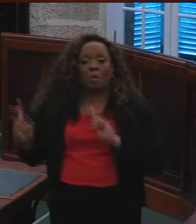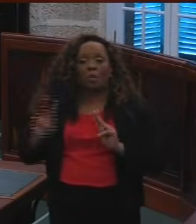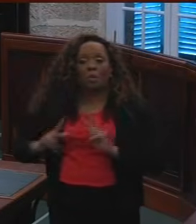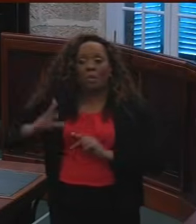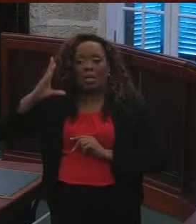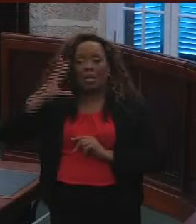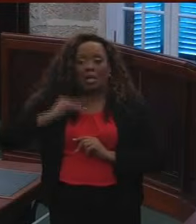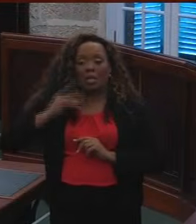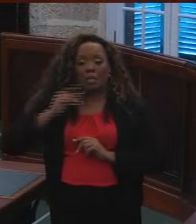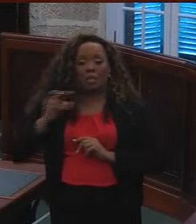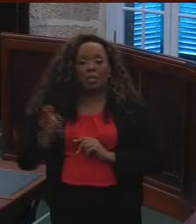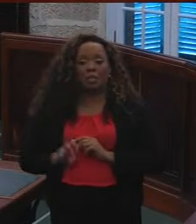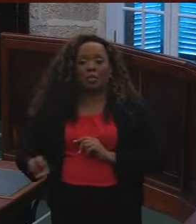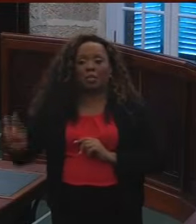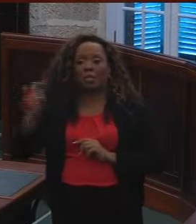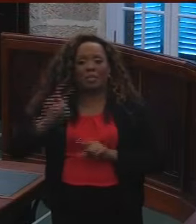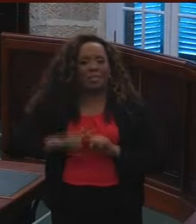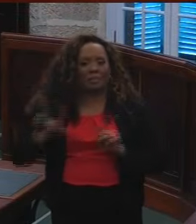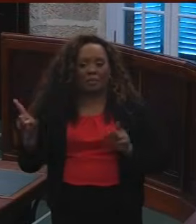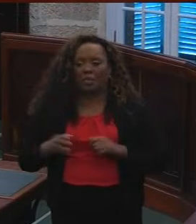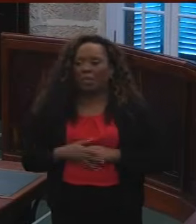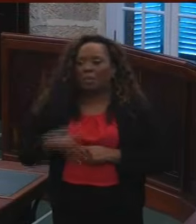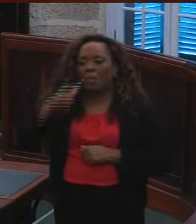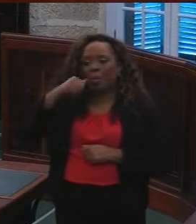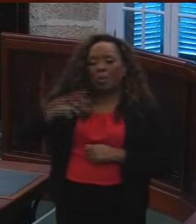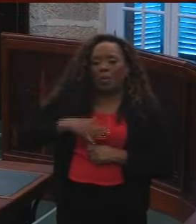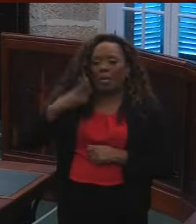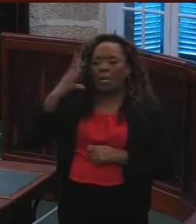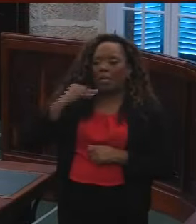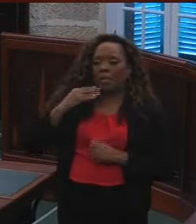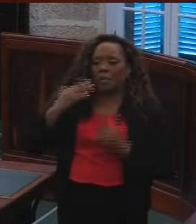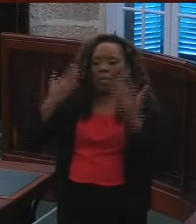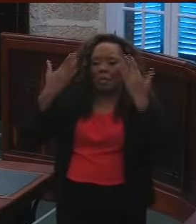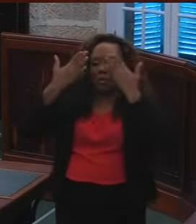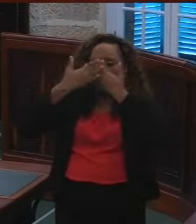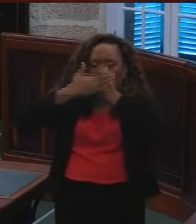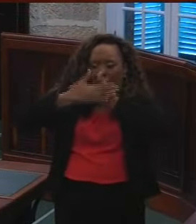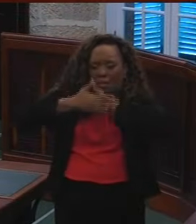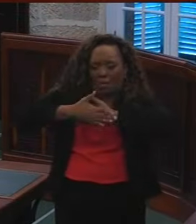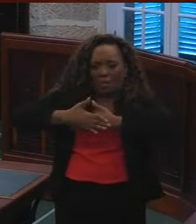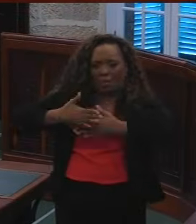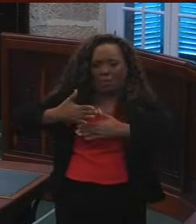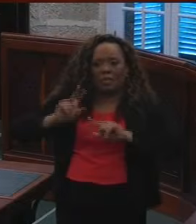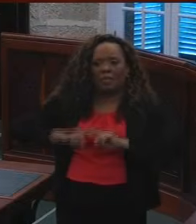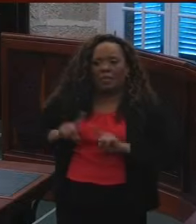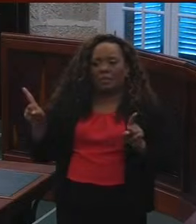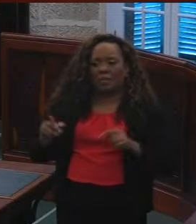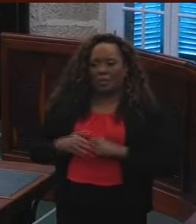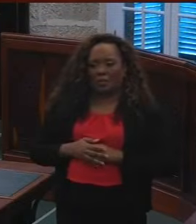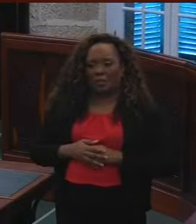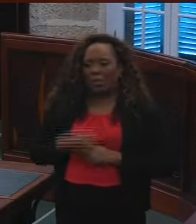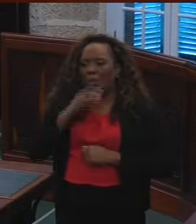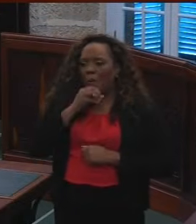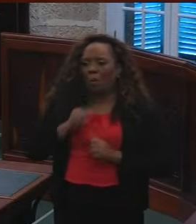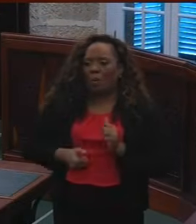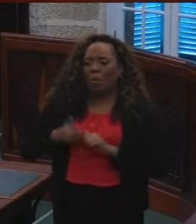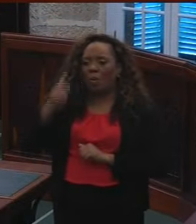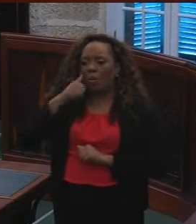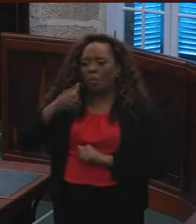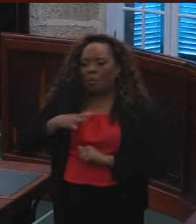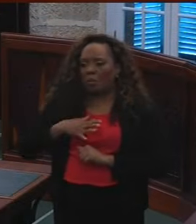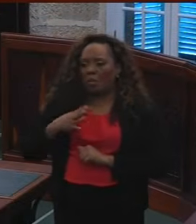age. Women experience darkness different from men. Older women experience